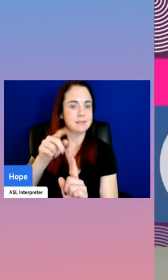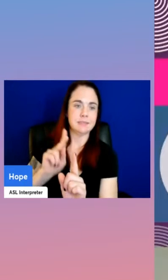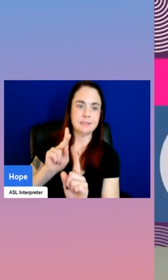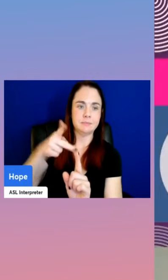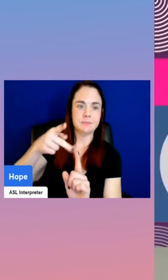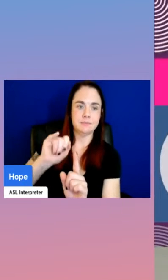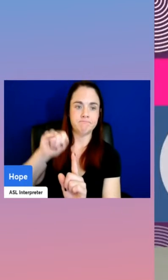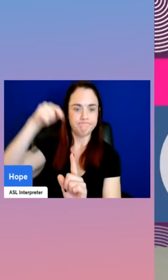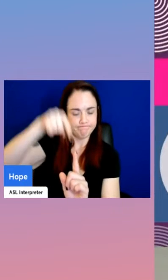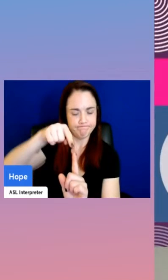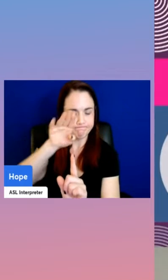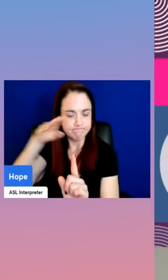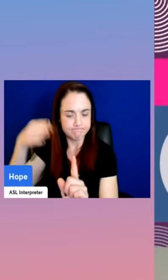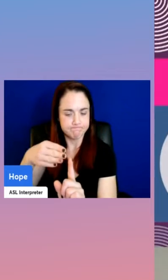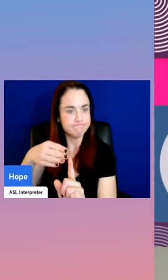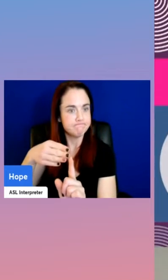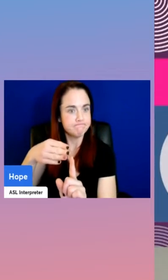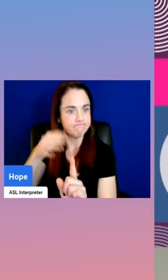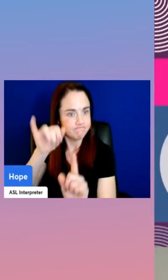thing.